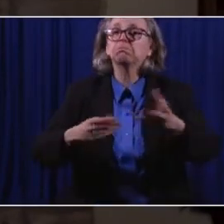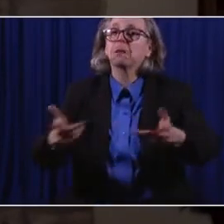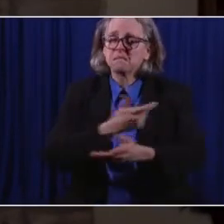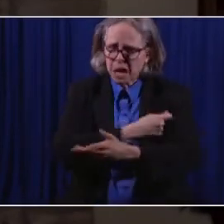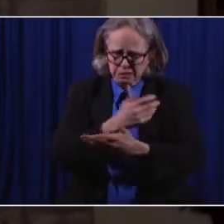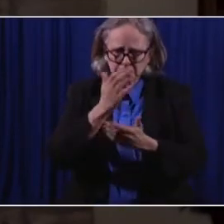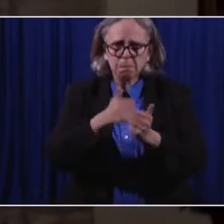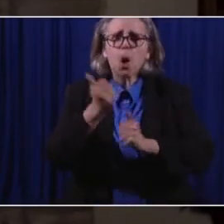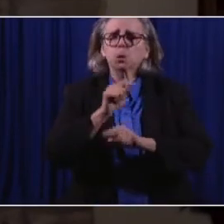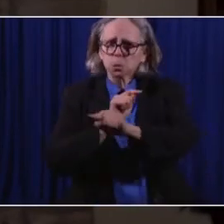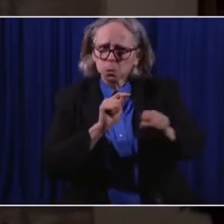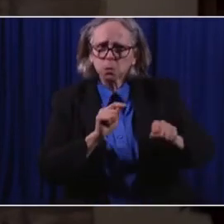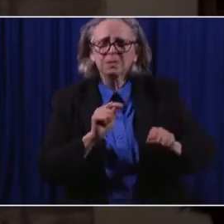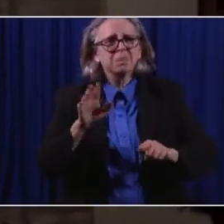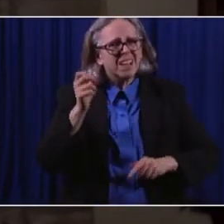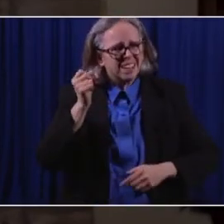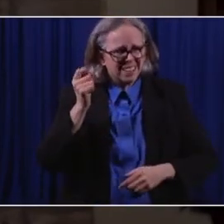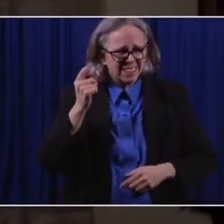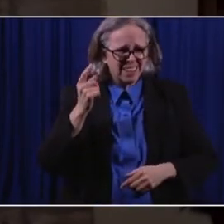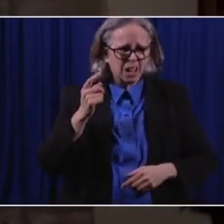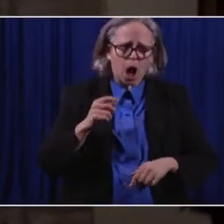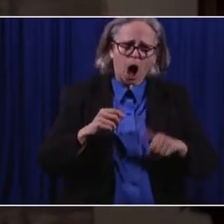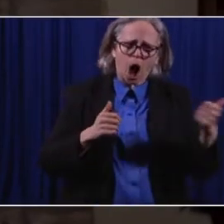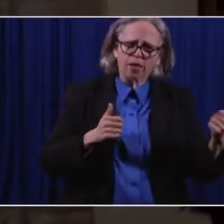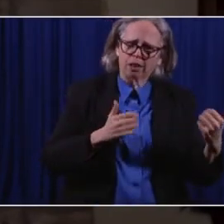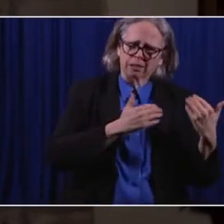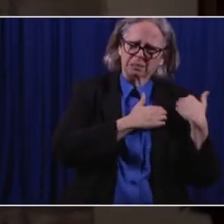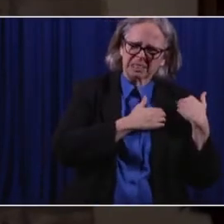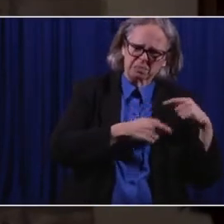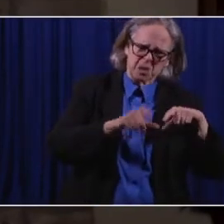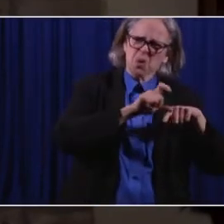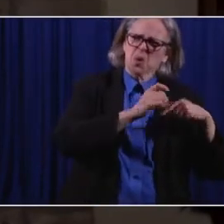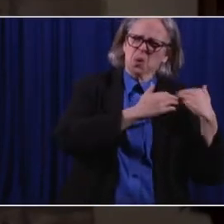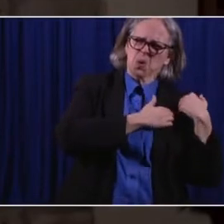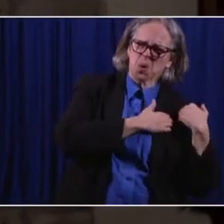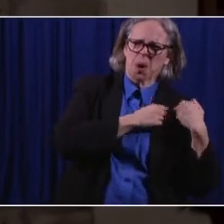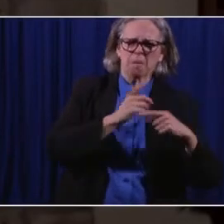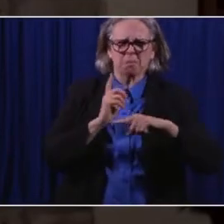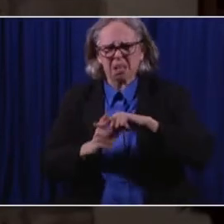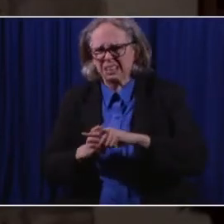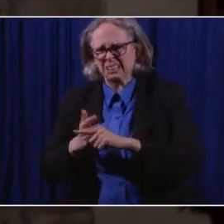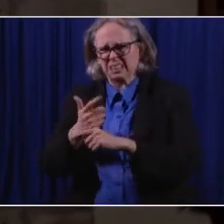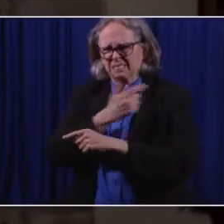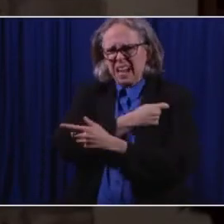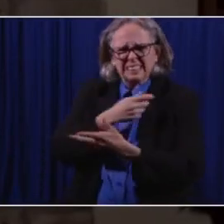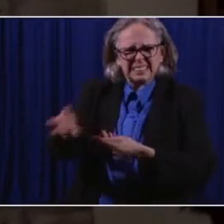Besides all the other things they do, they're out vaccinating people, EMS. They're taking on